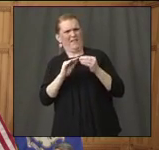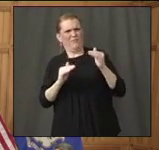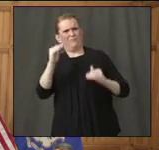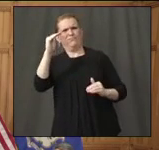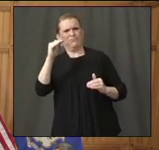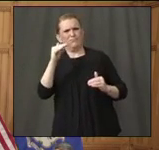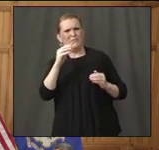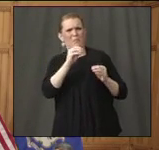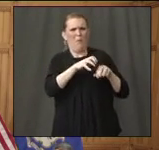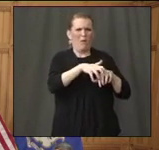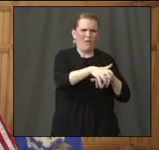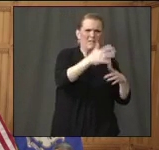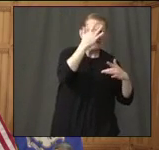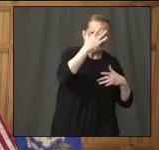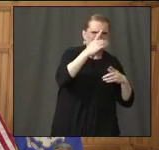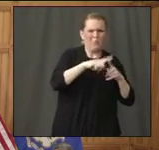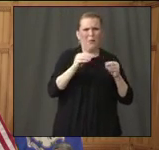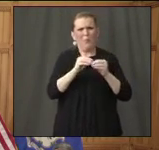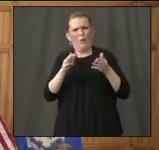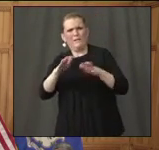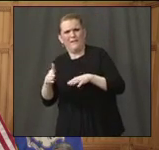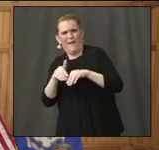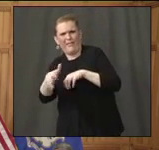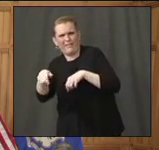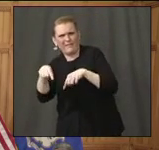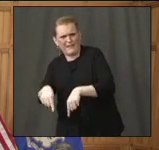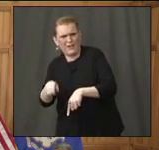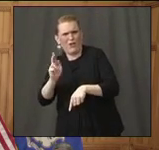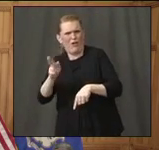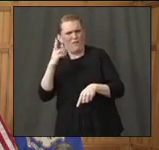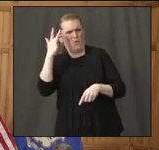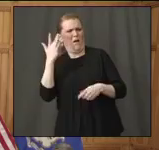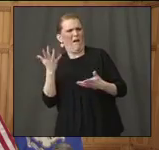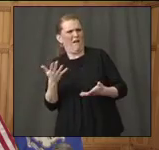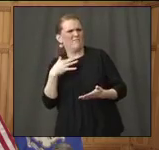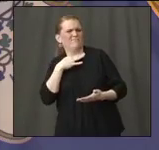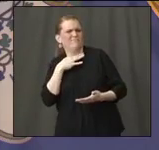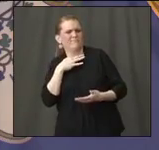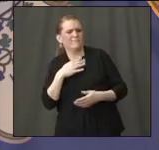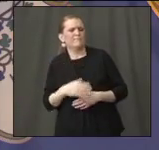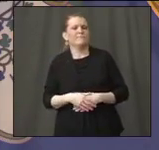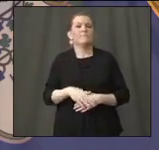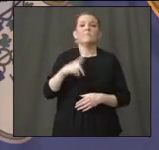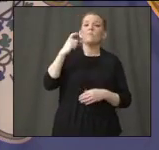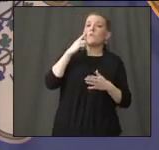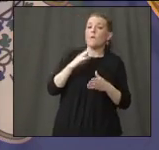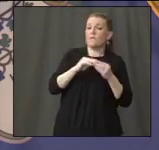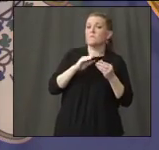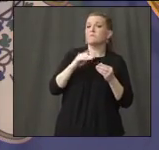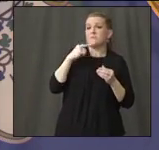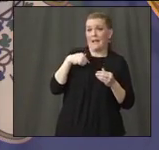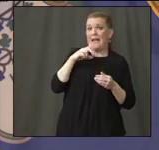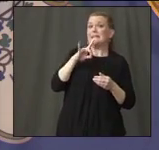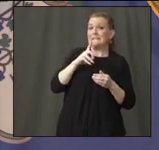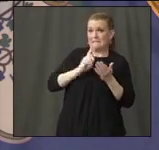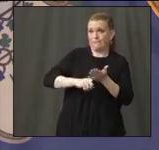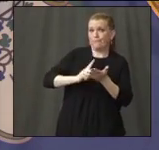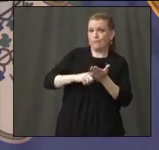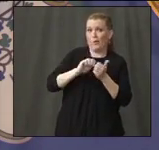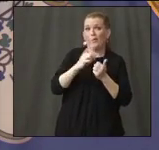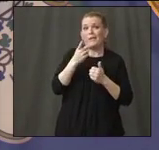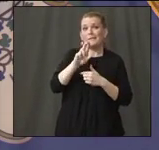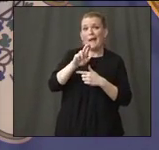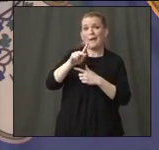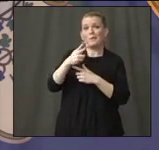idea why that might be? Well, I was certainly talking to Dr. Coe about that today. I focused on the same thing.